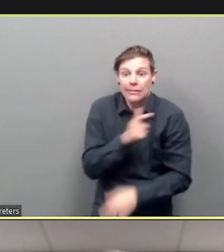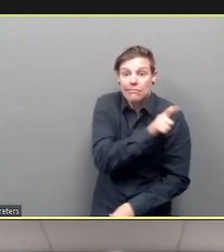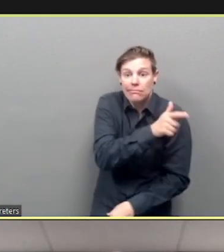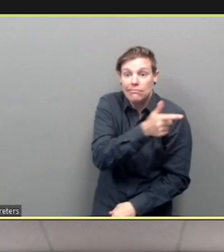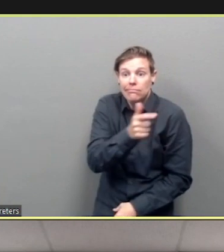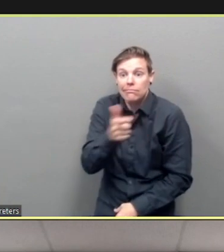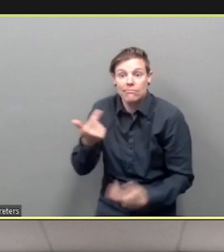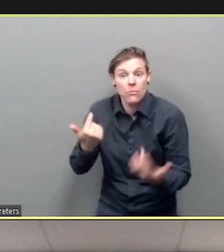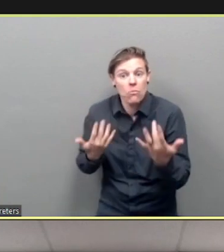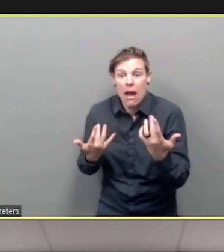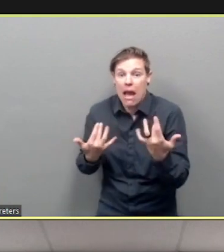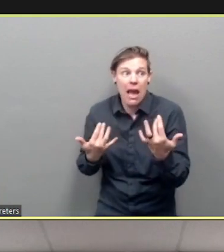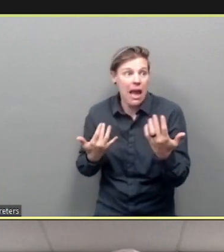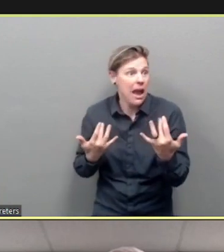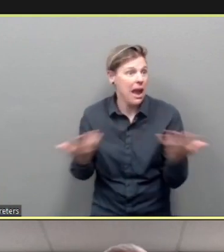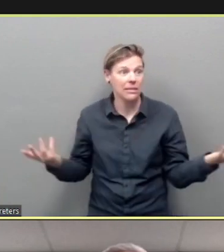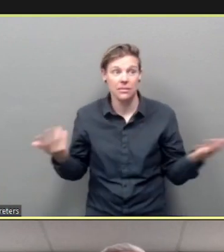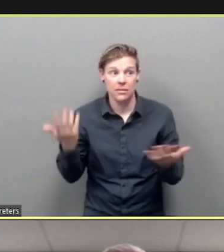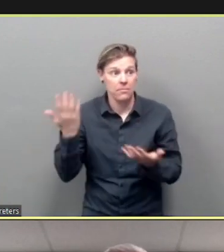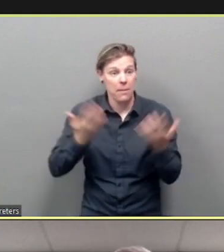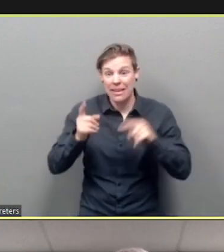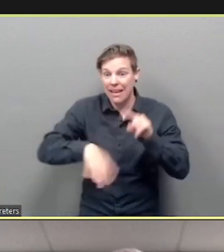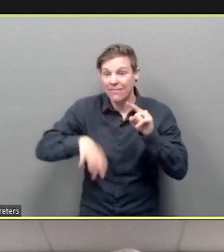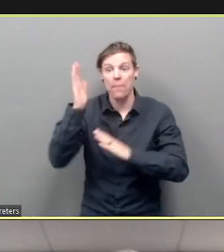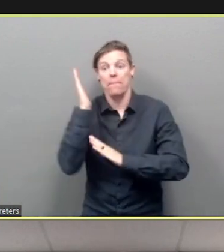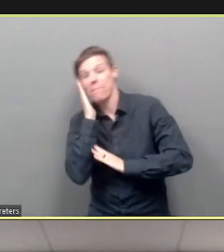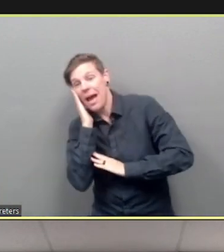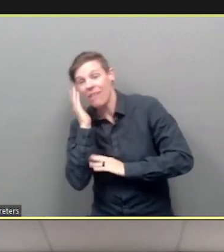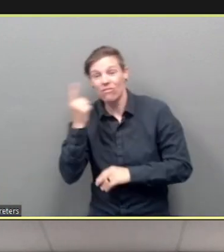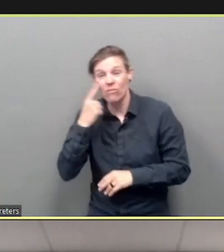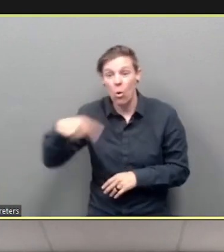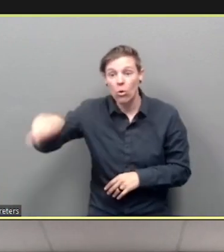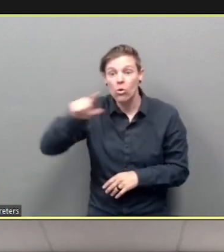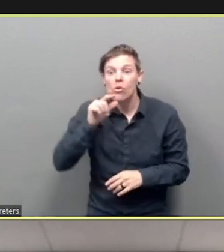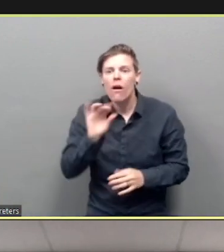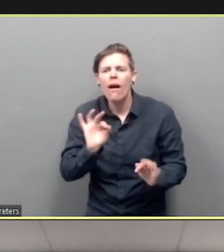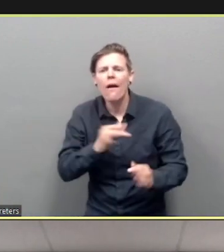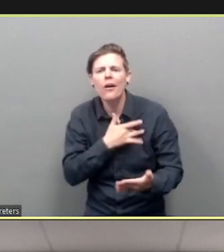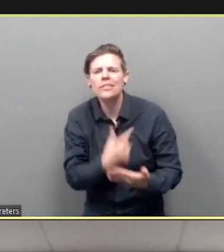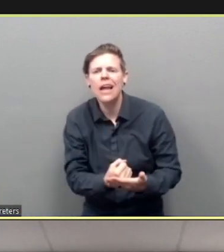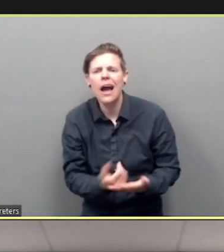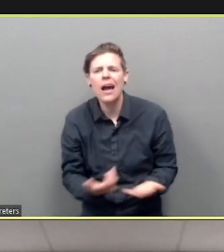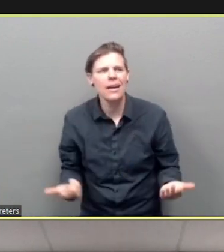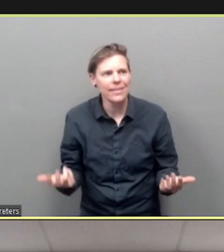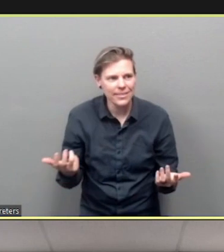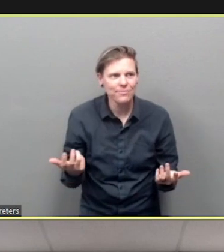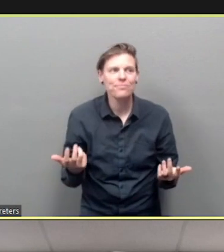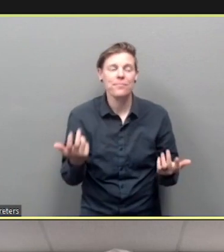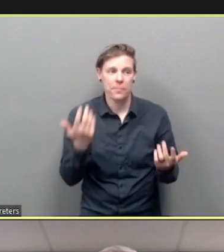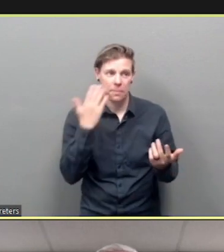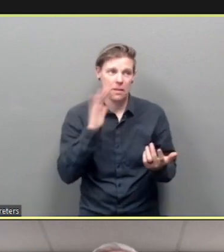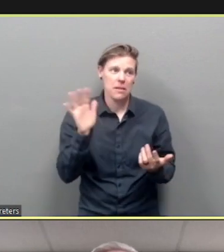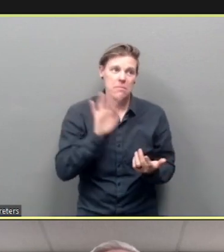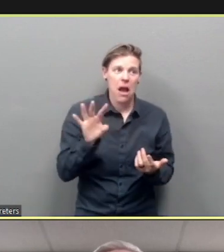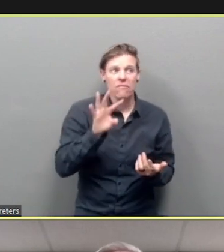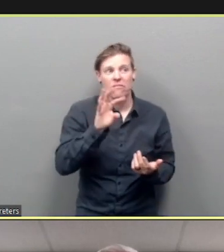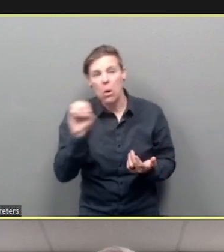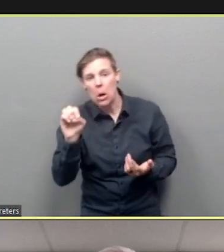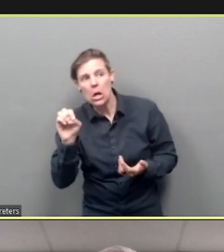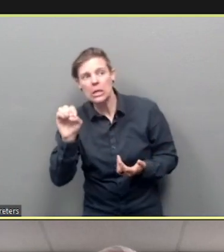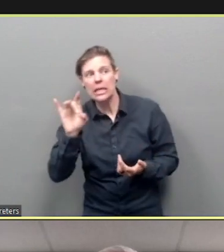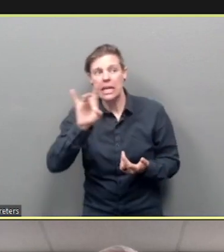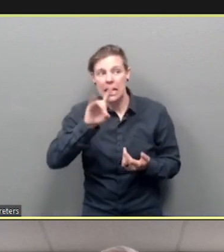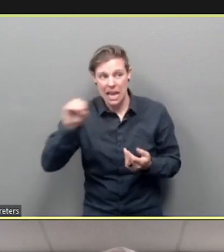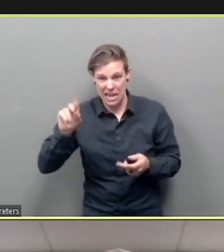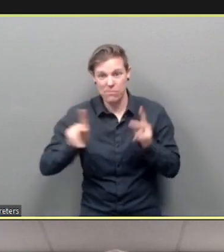may not find a bed there. We continue to transfer in the 40 to 80 people per week